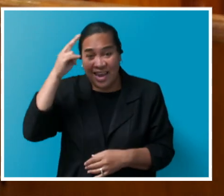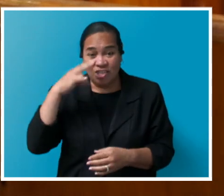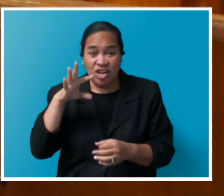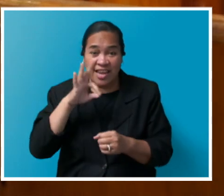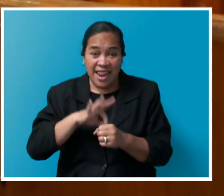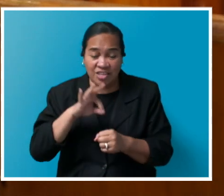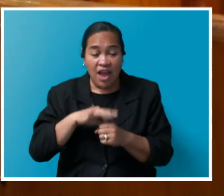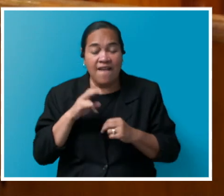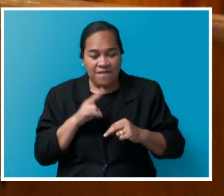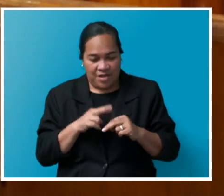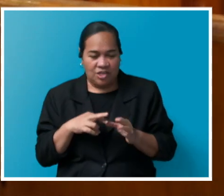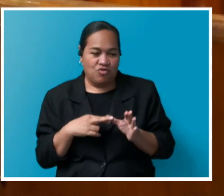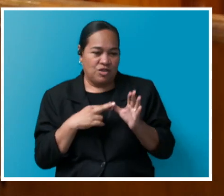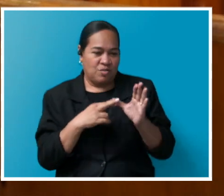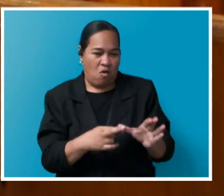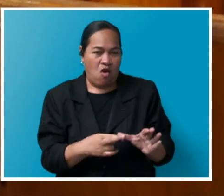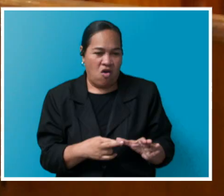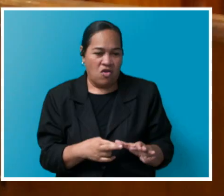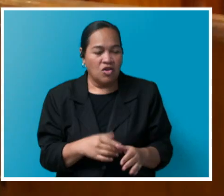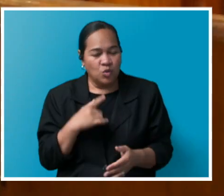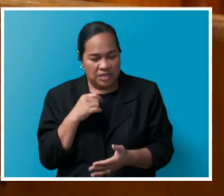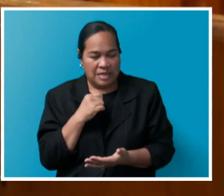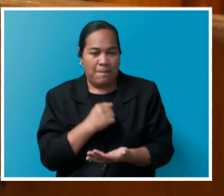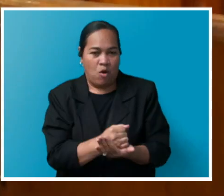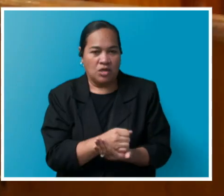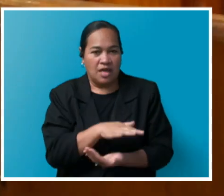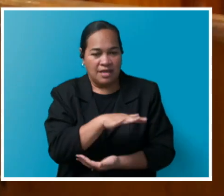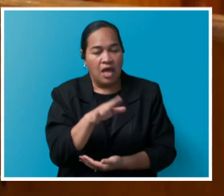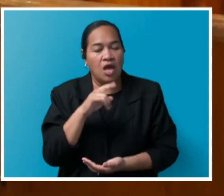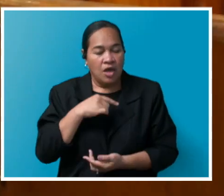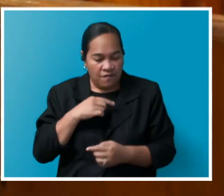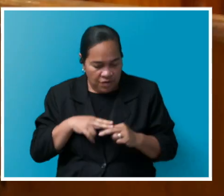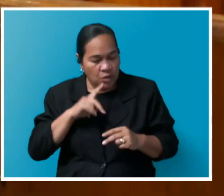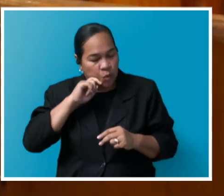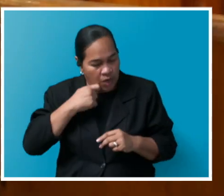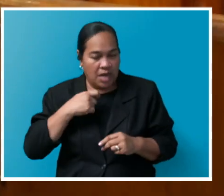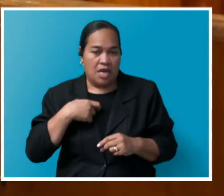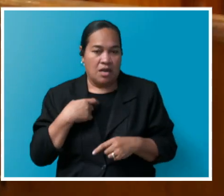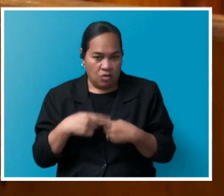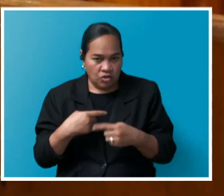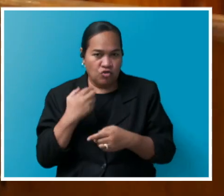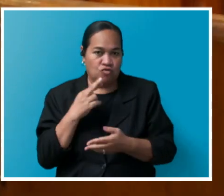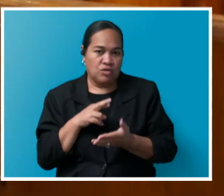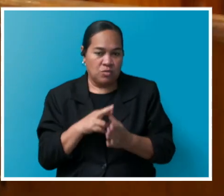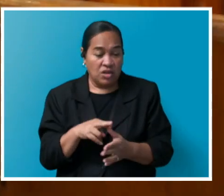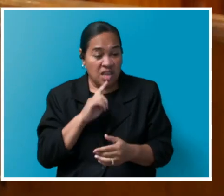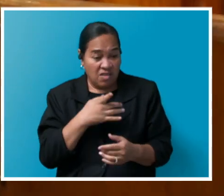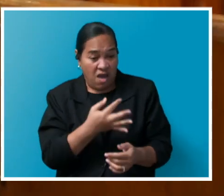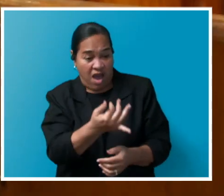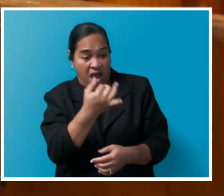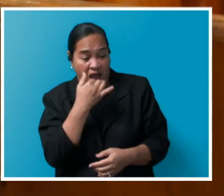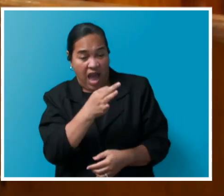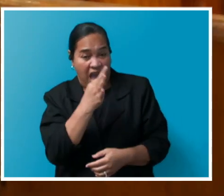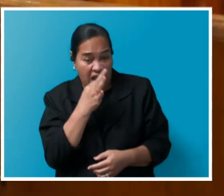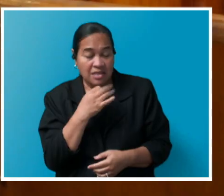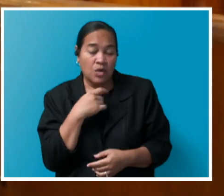Fiji responded to their call for support, and we will continue to respond when called upon. We